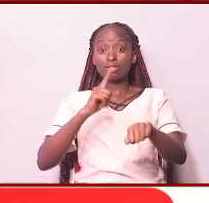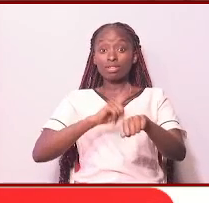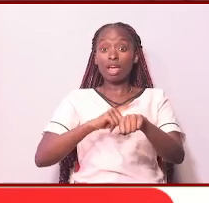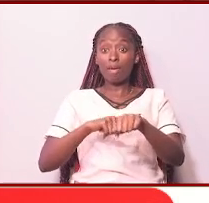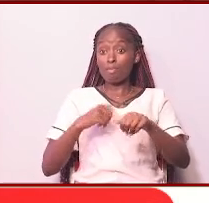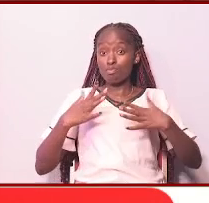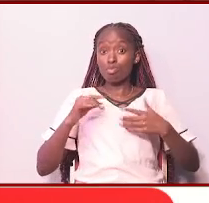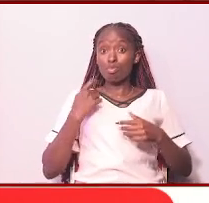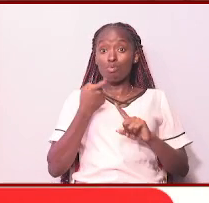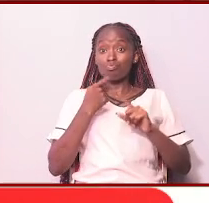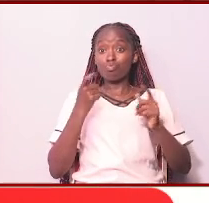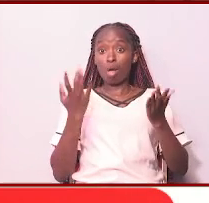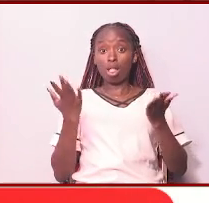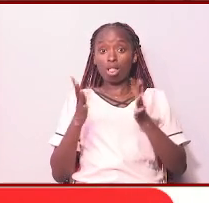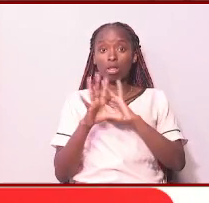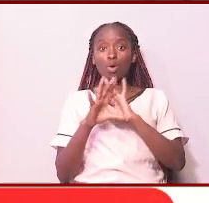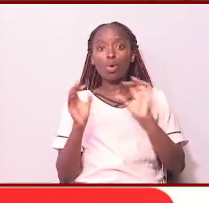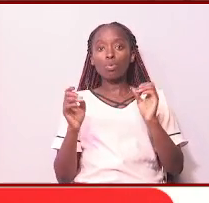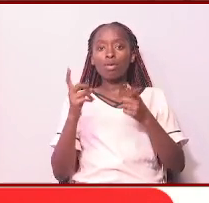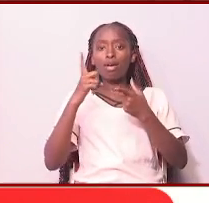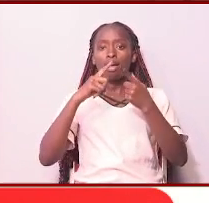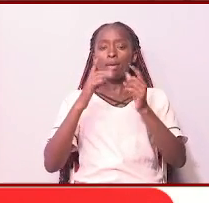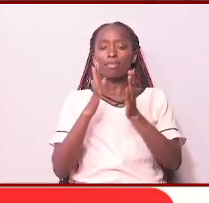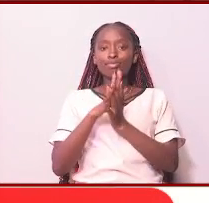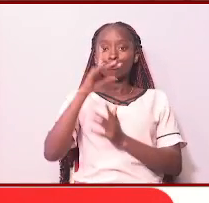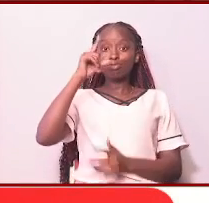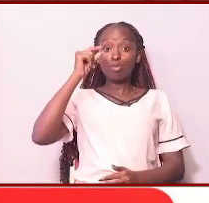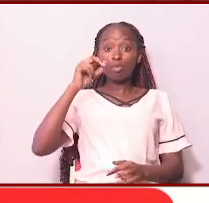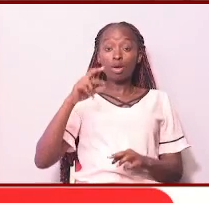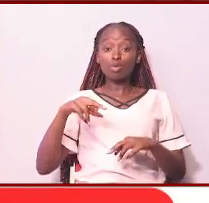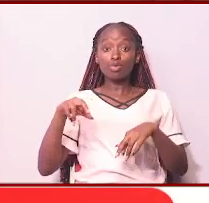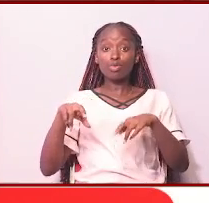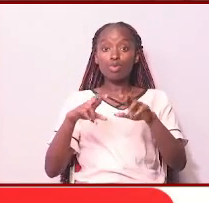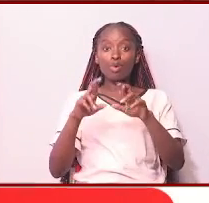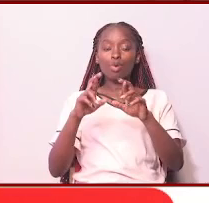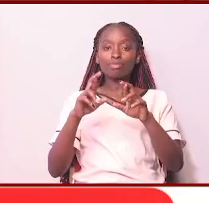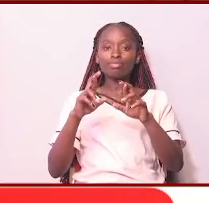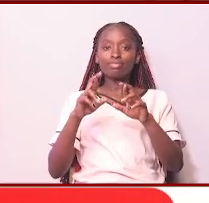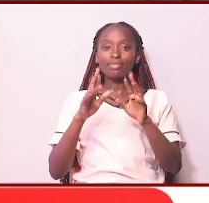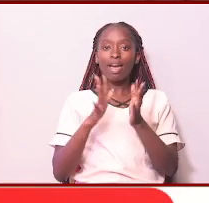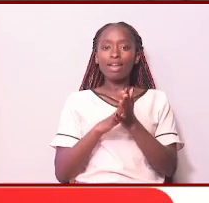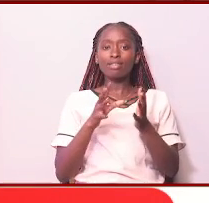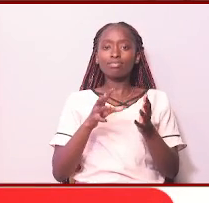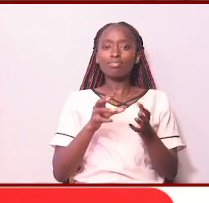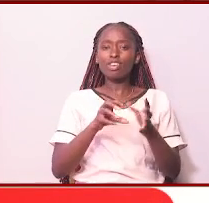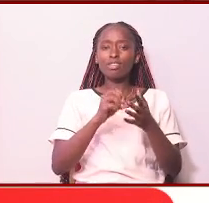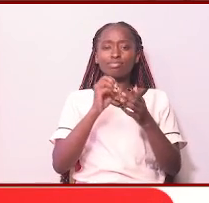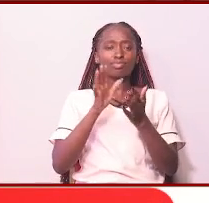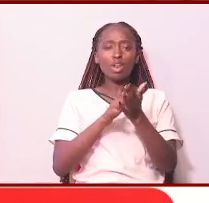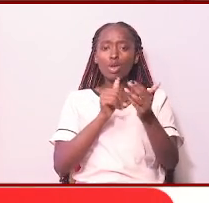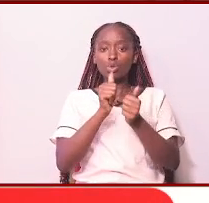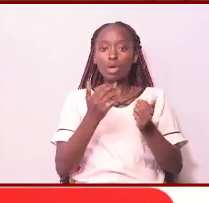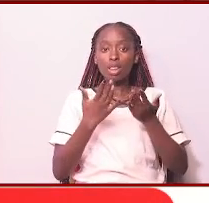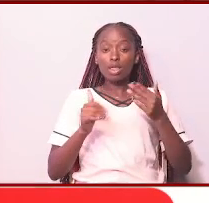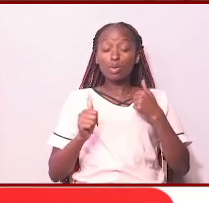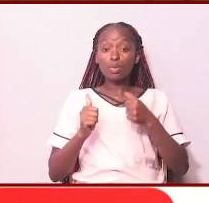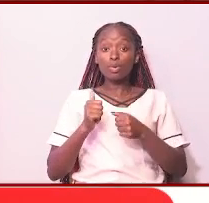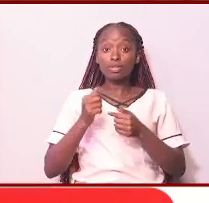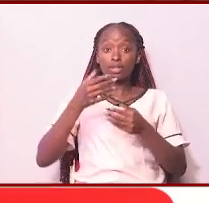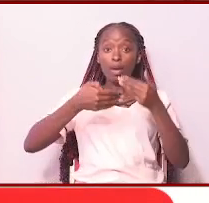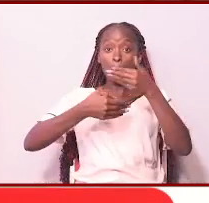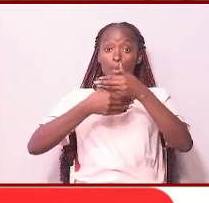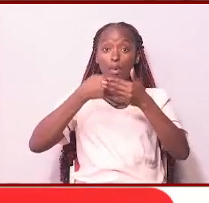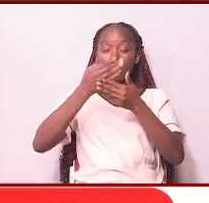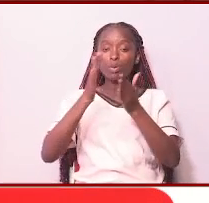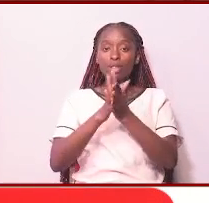hooligans, arsonists came to Mombasa Road to uproot a road that has been built with the taxpayers' money, when